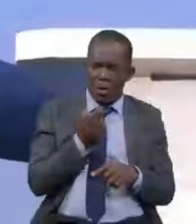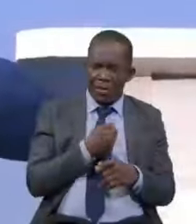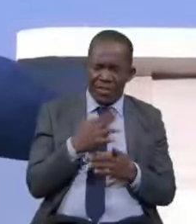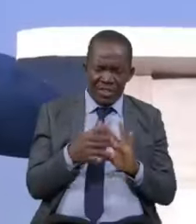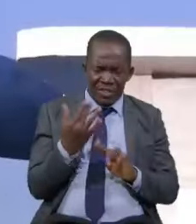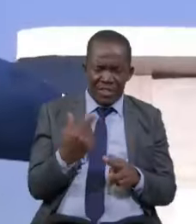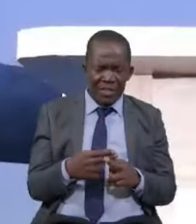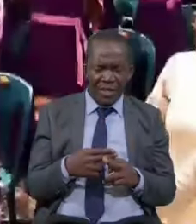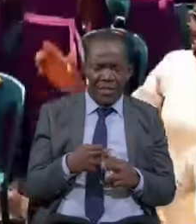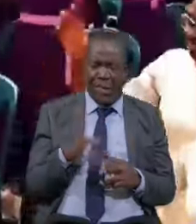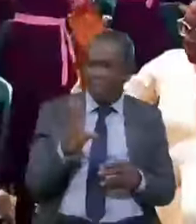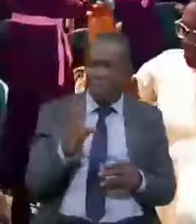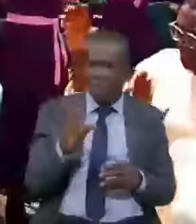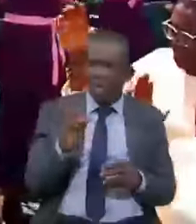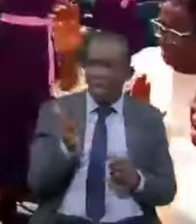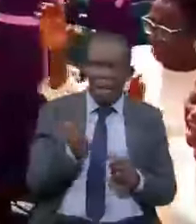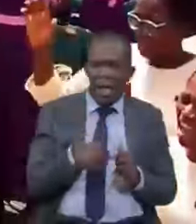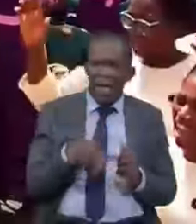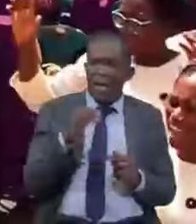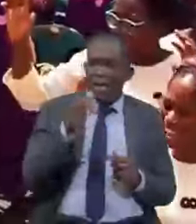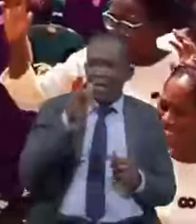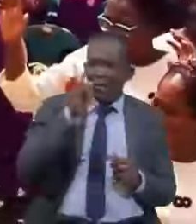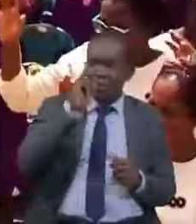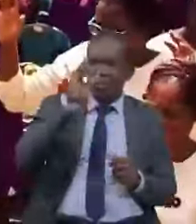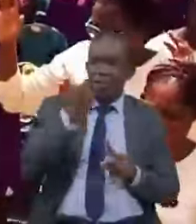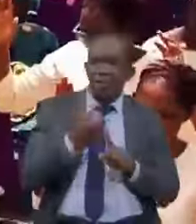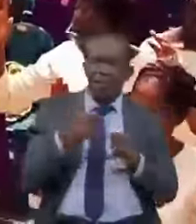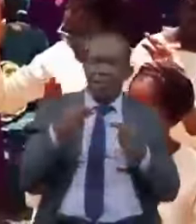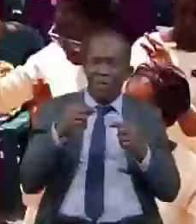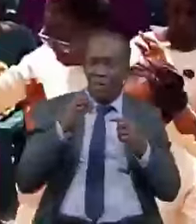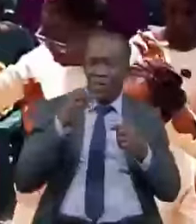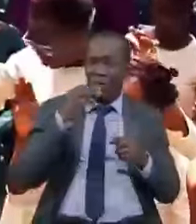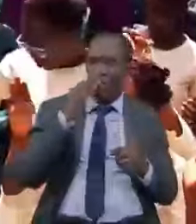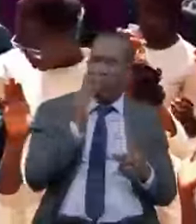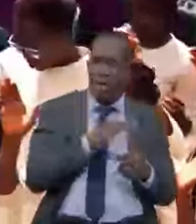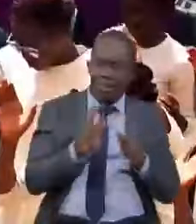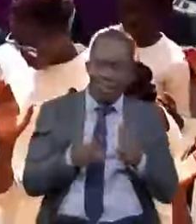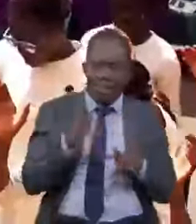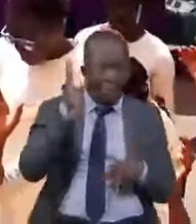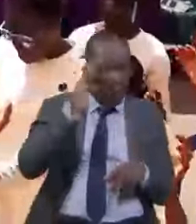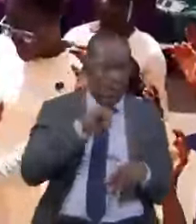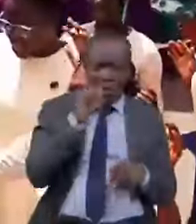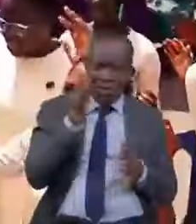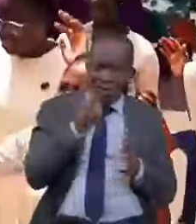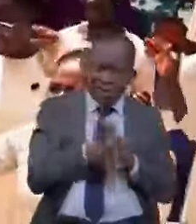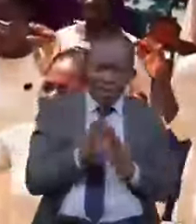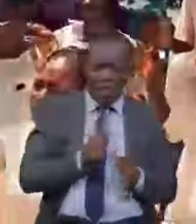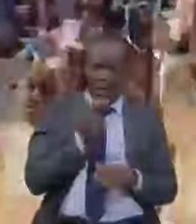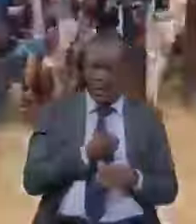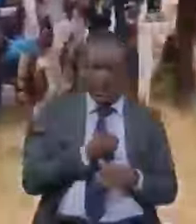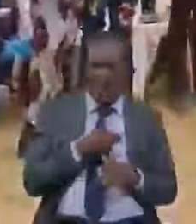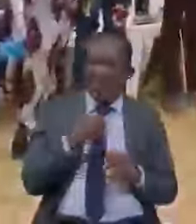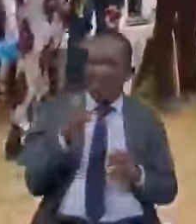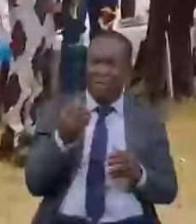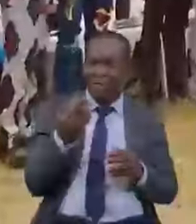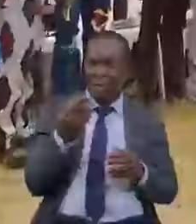you. The manipulation of the wicked will not cut your life short. And the